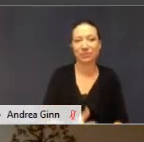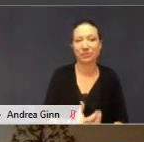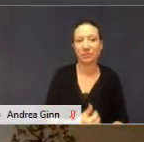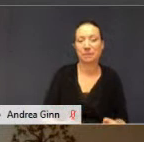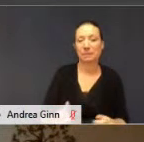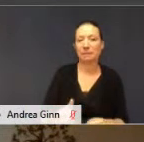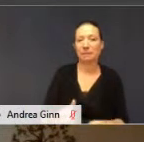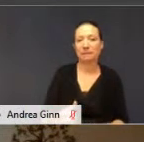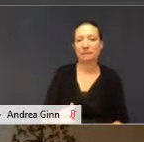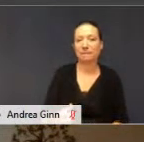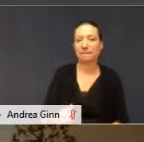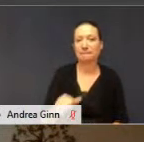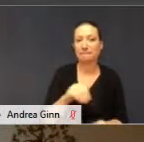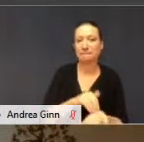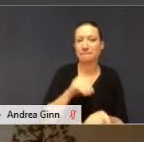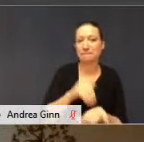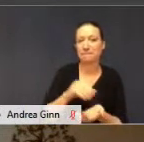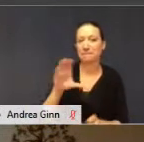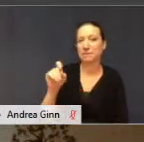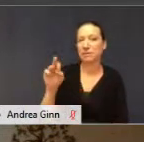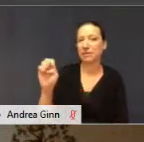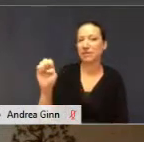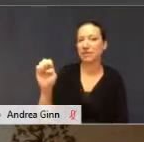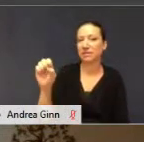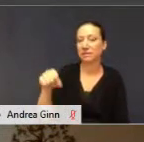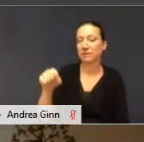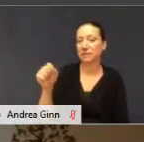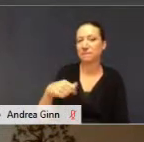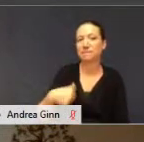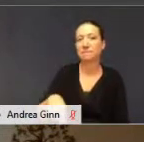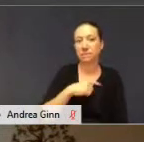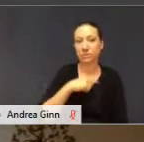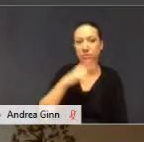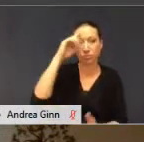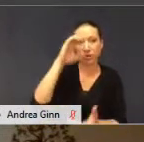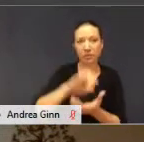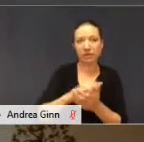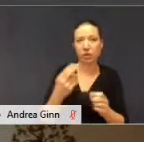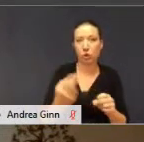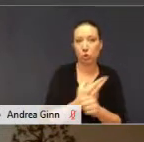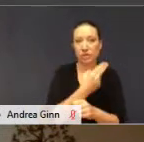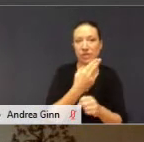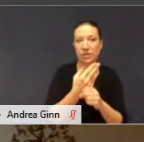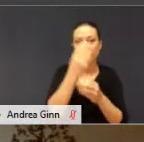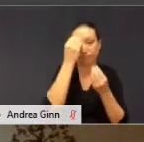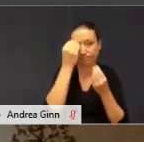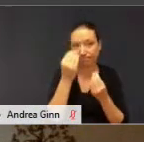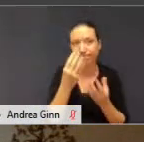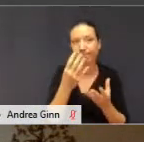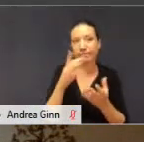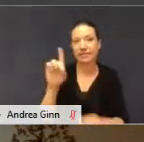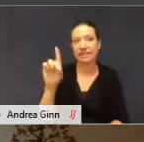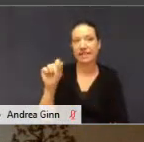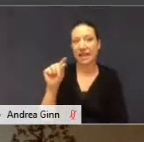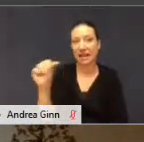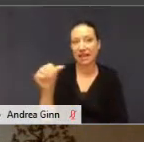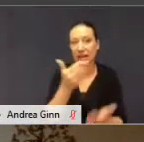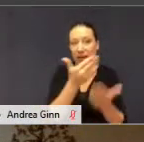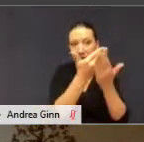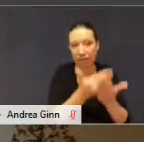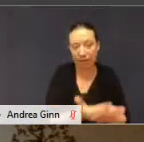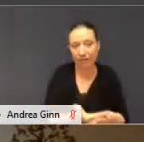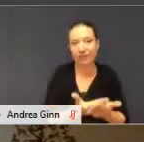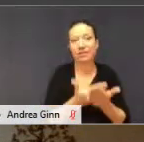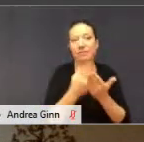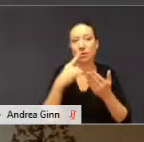Representative. Chair, and it does turn out that, well, we at least have a belief that using data to make decisions results in better decisions every